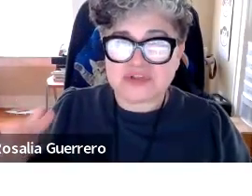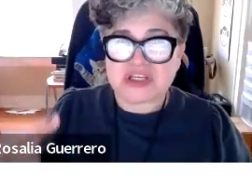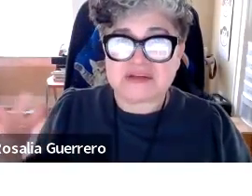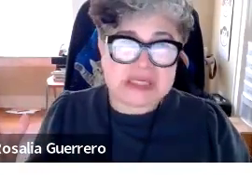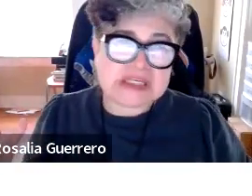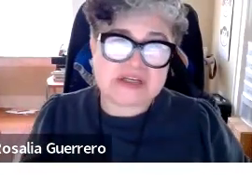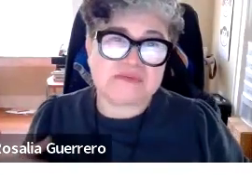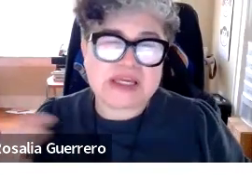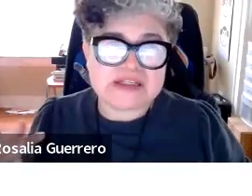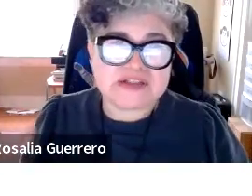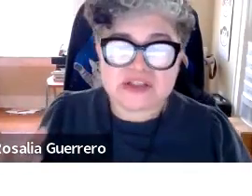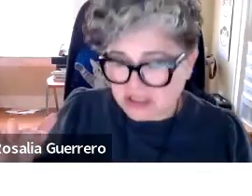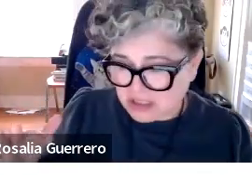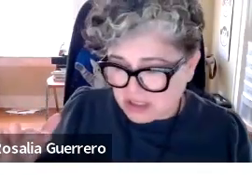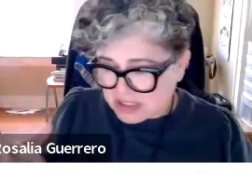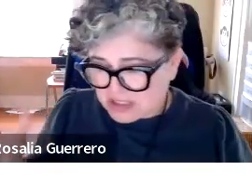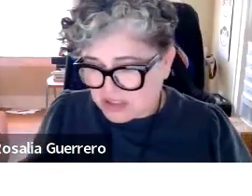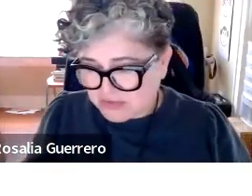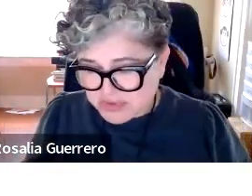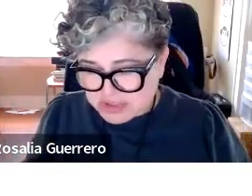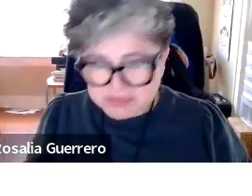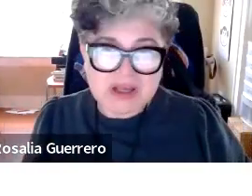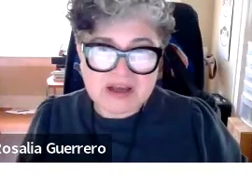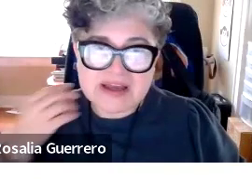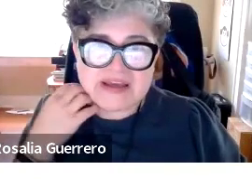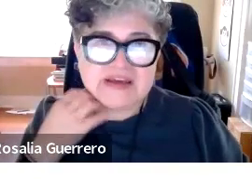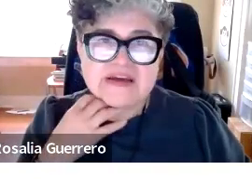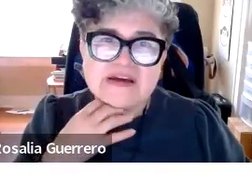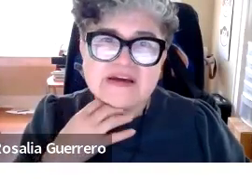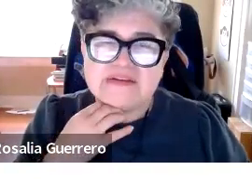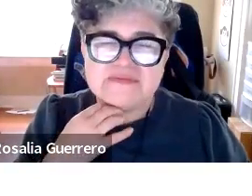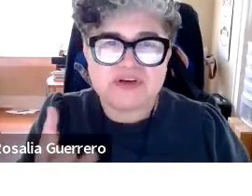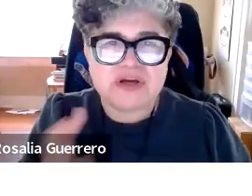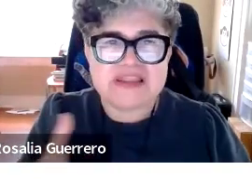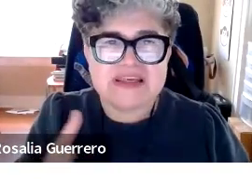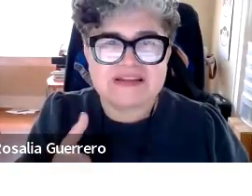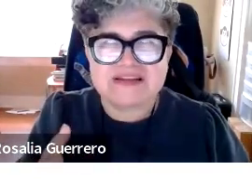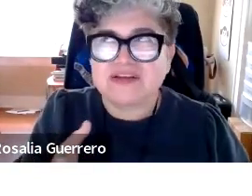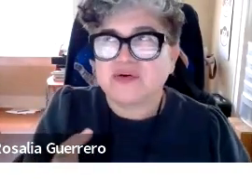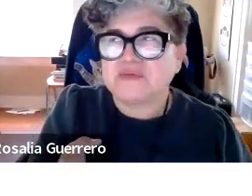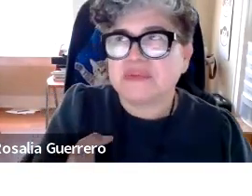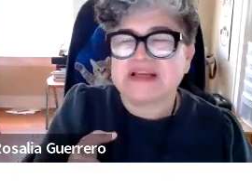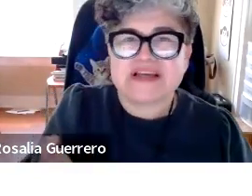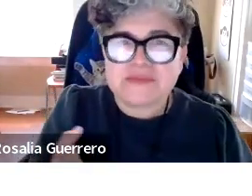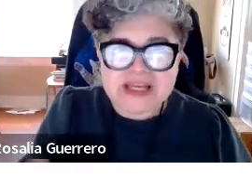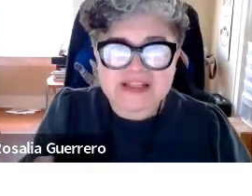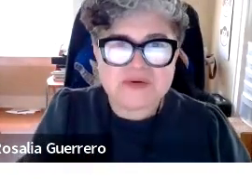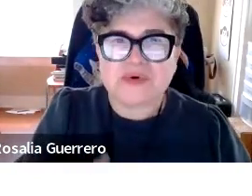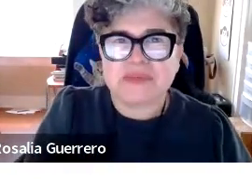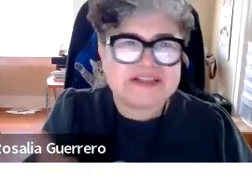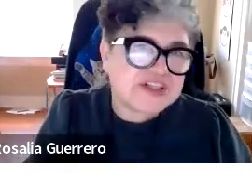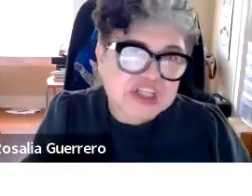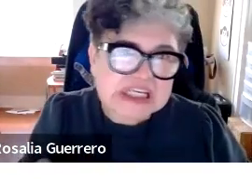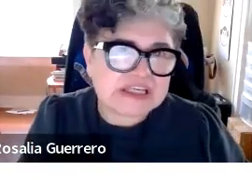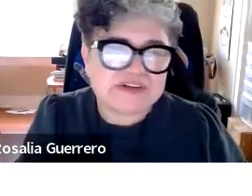it, or chicken meat could make it into the food supply? And that, it could like salmonella,